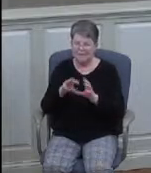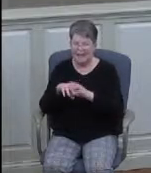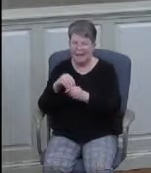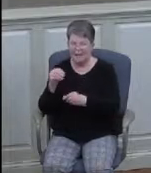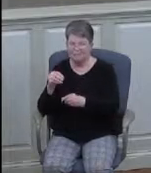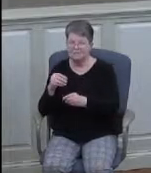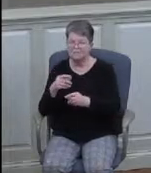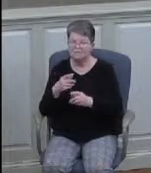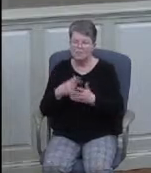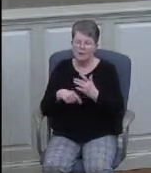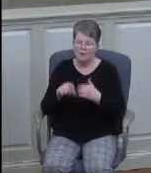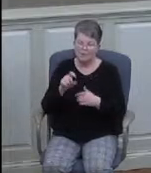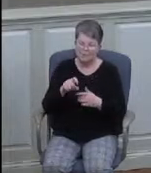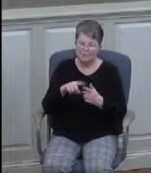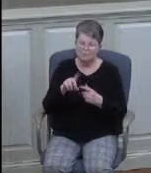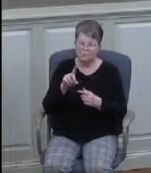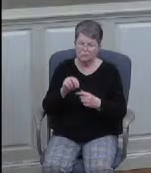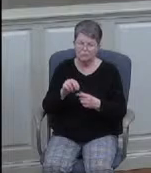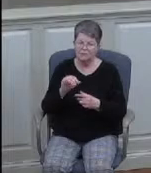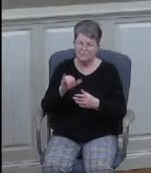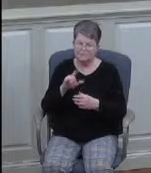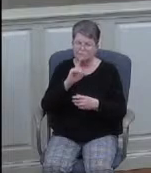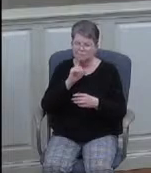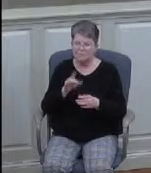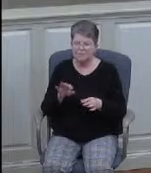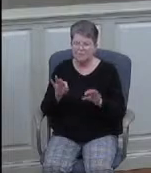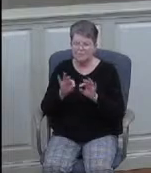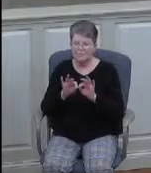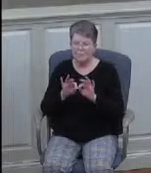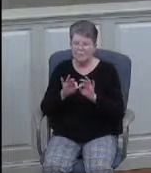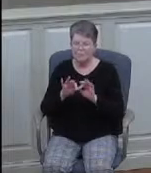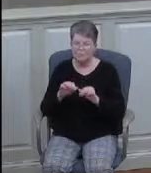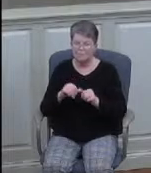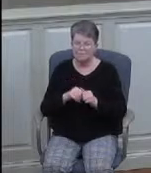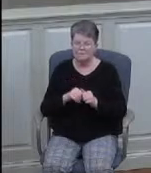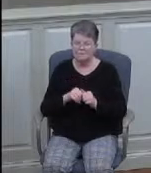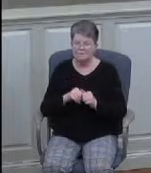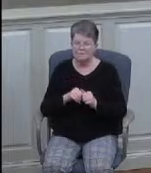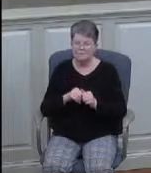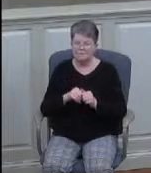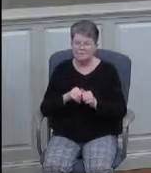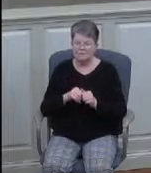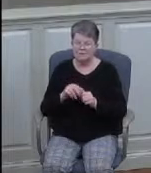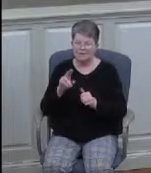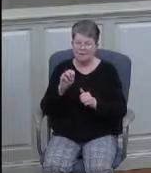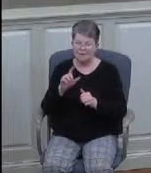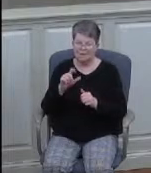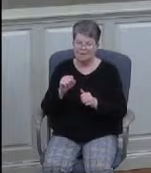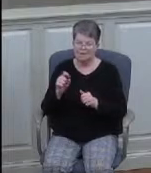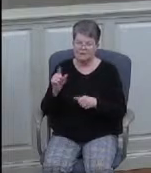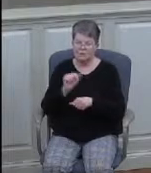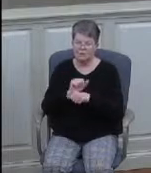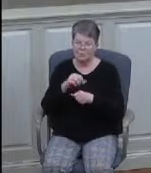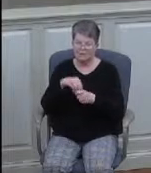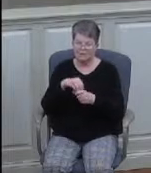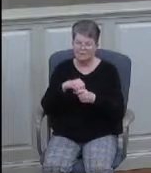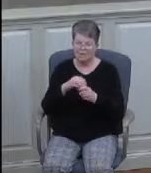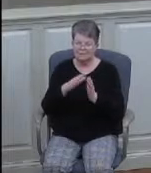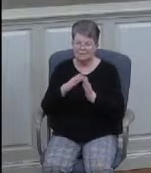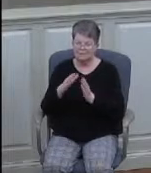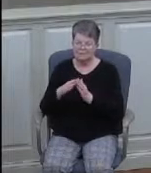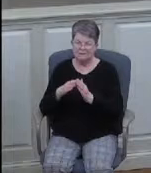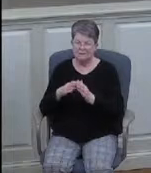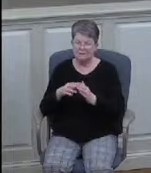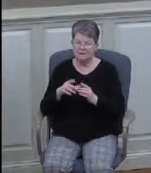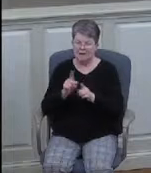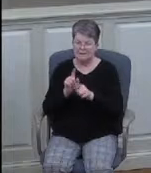know what we need to do. And I think that's really important is, because yeah. I think, you know, unless you work on the inside of the city, a lot of times you don't,